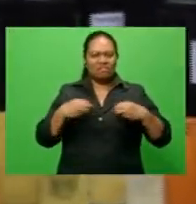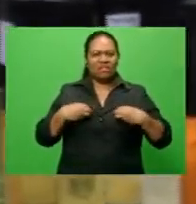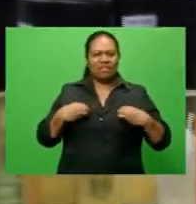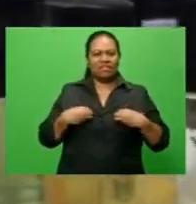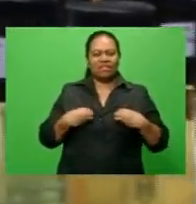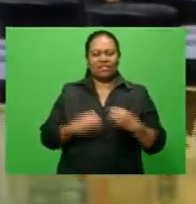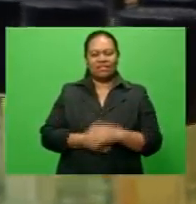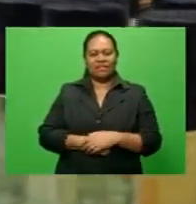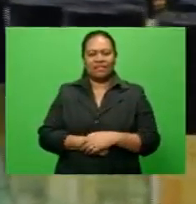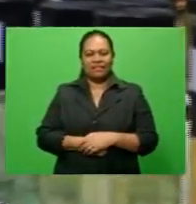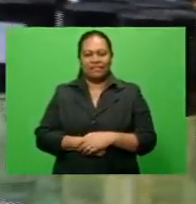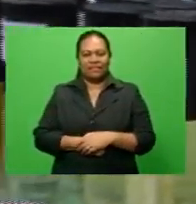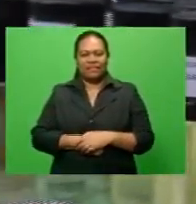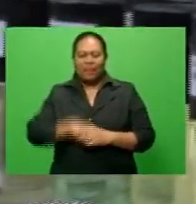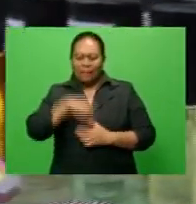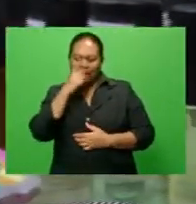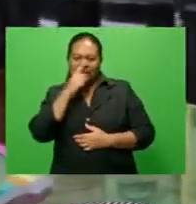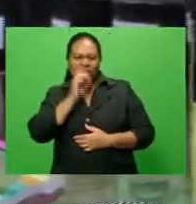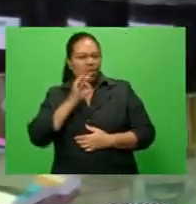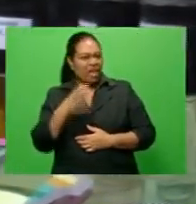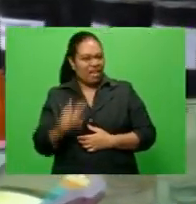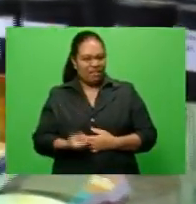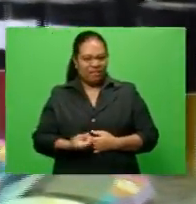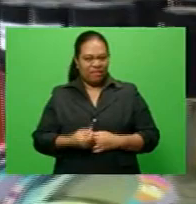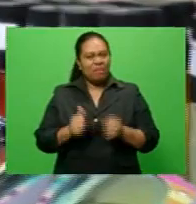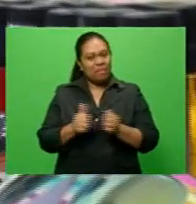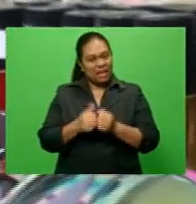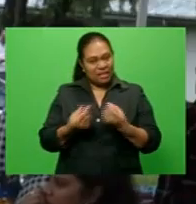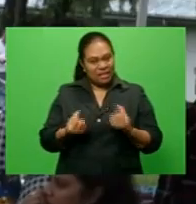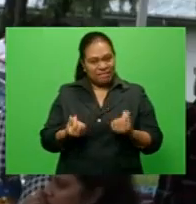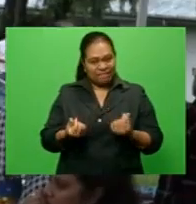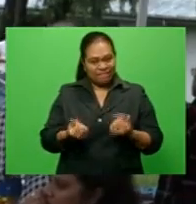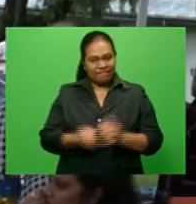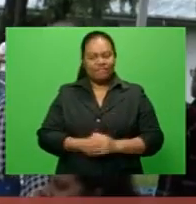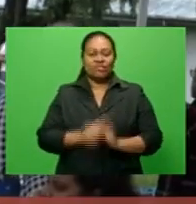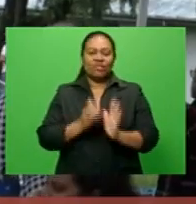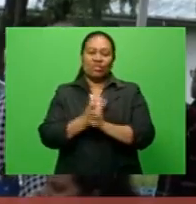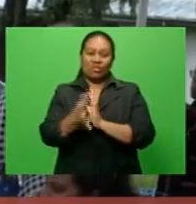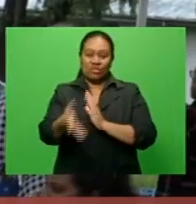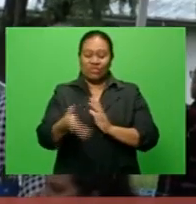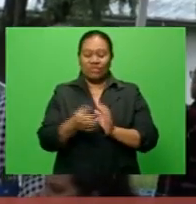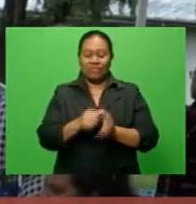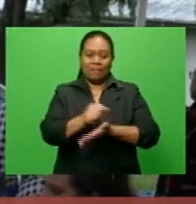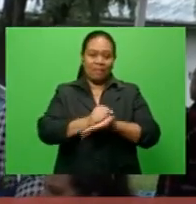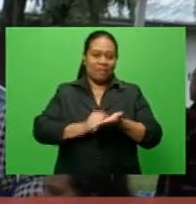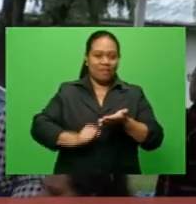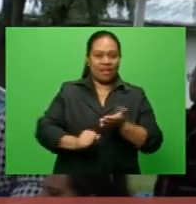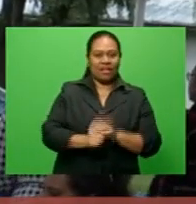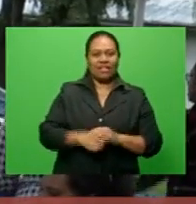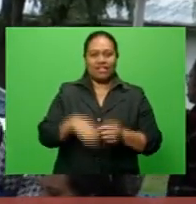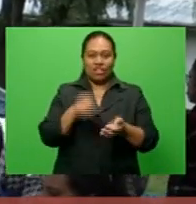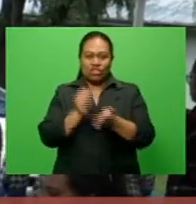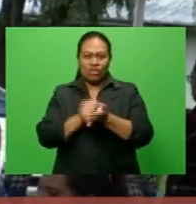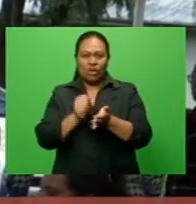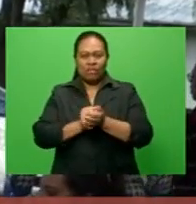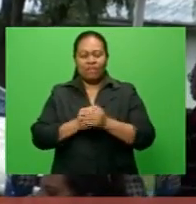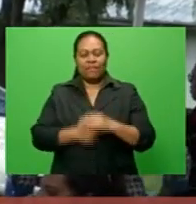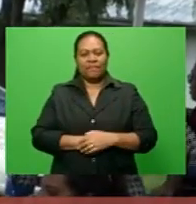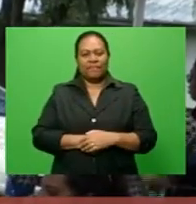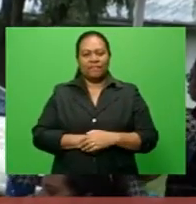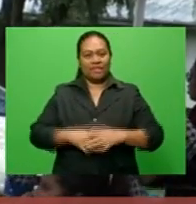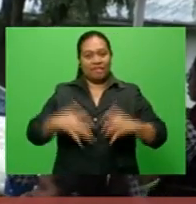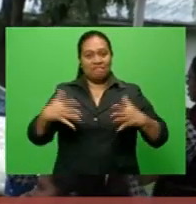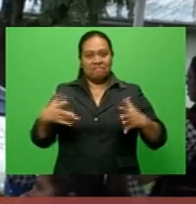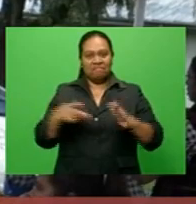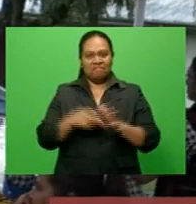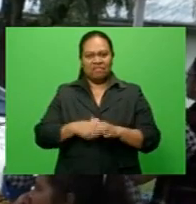thrive. A lot of people, they don't have enough money to go to the premium shops and buy all those big prices,